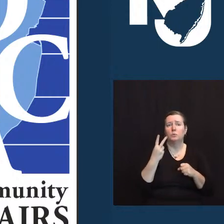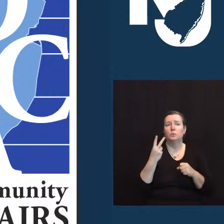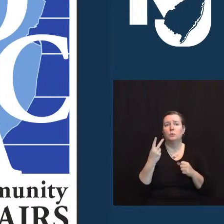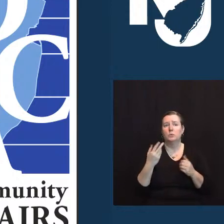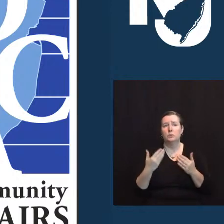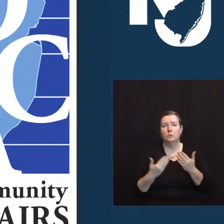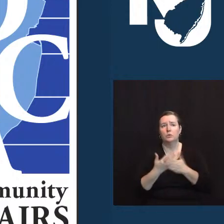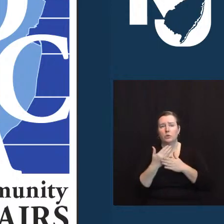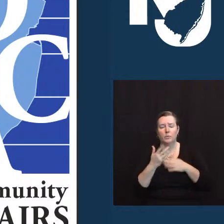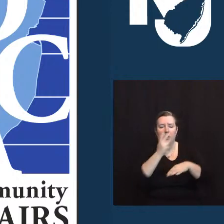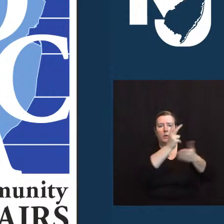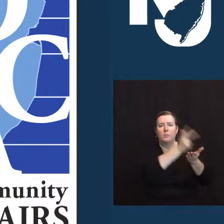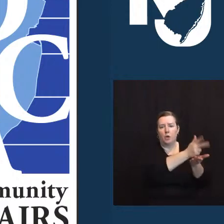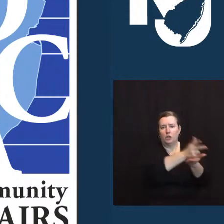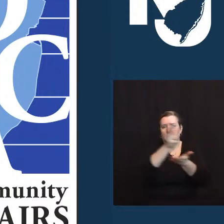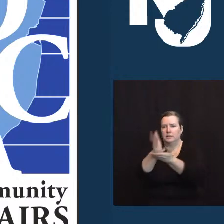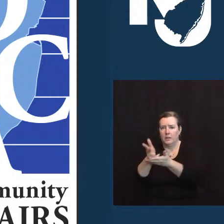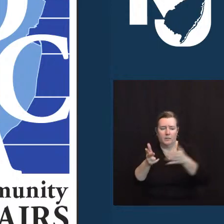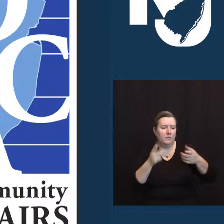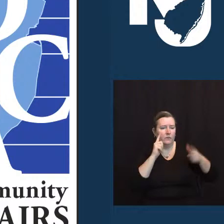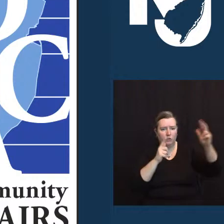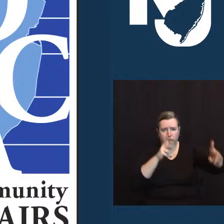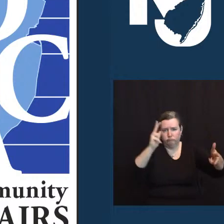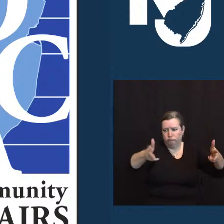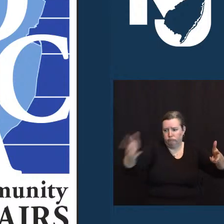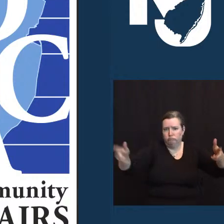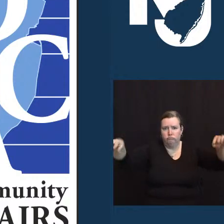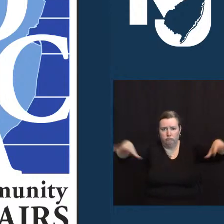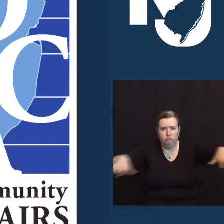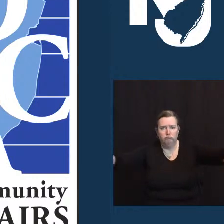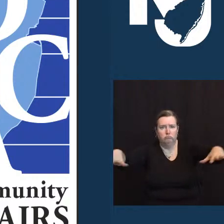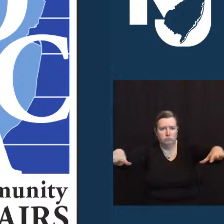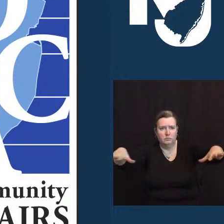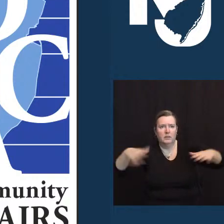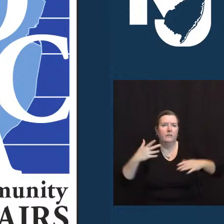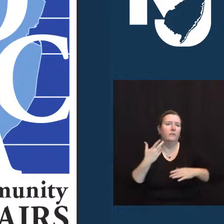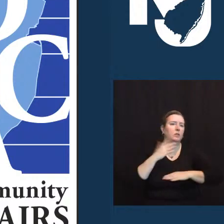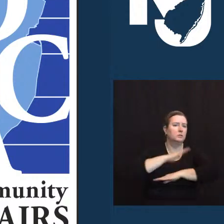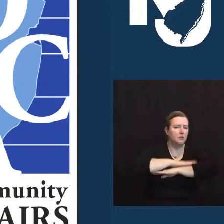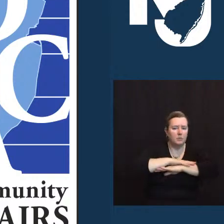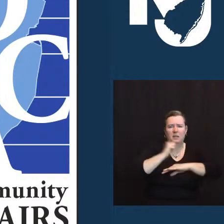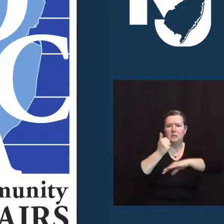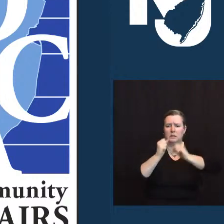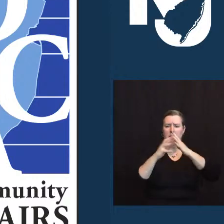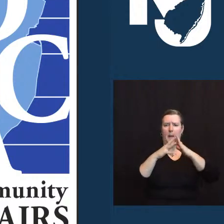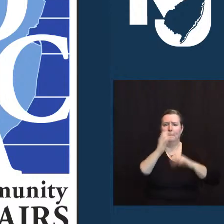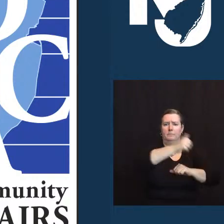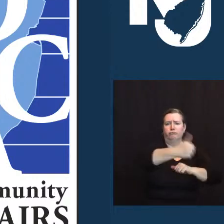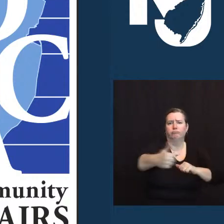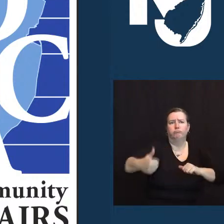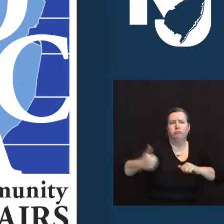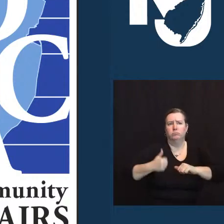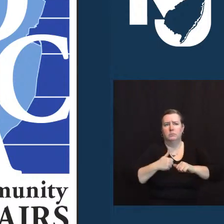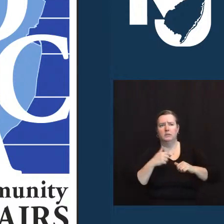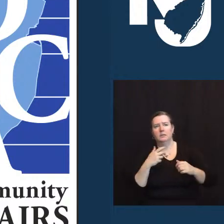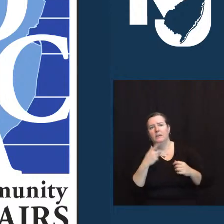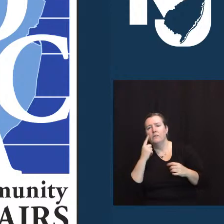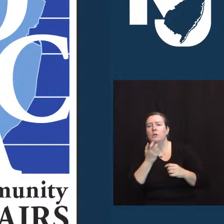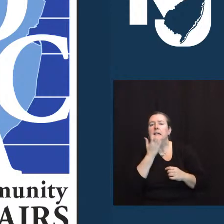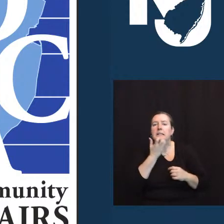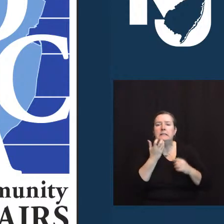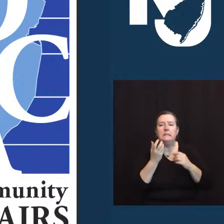purchase patio heaters for restaurants to extend the outdoor dining season. And with support from the Division of Travel and